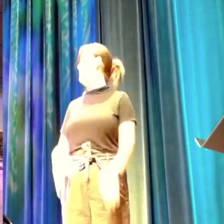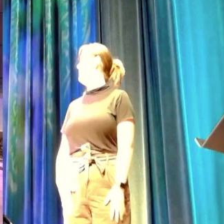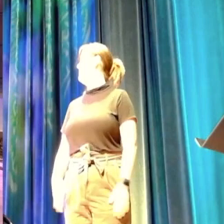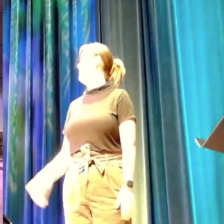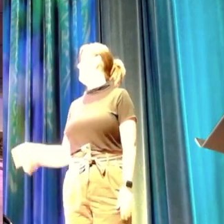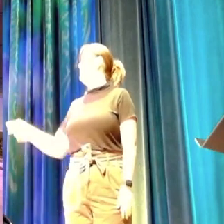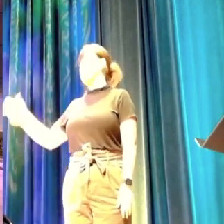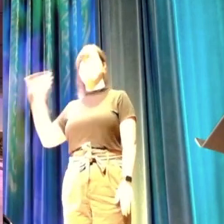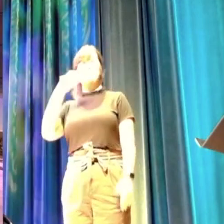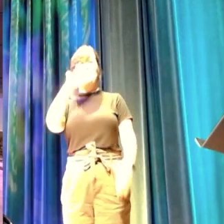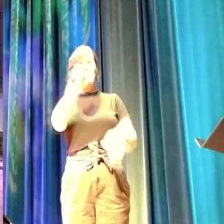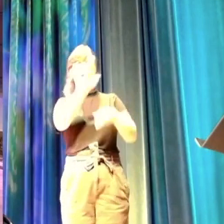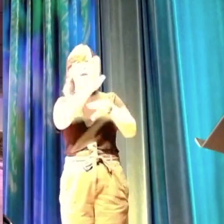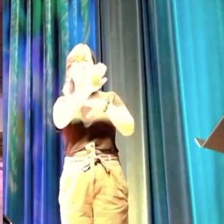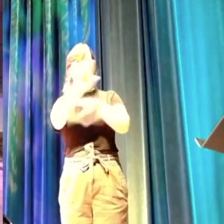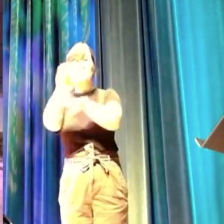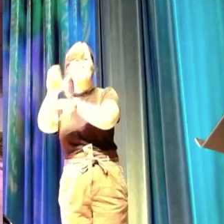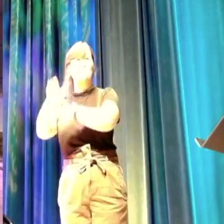So